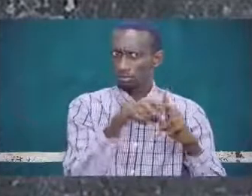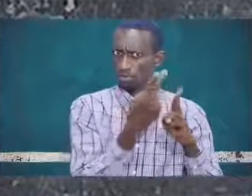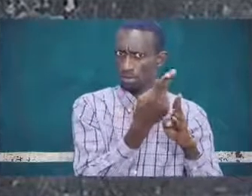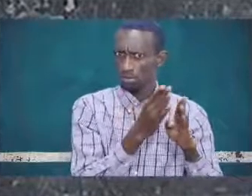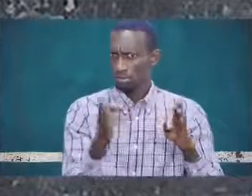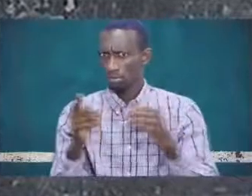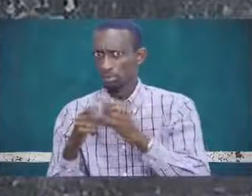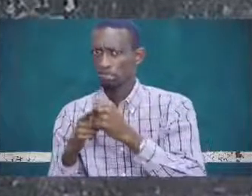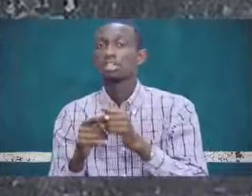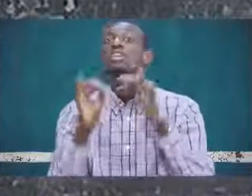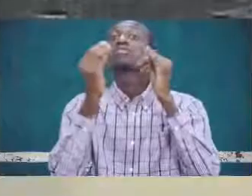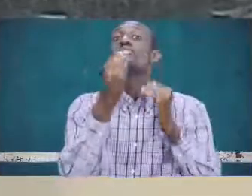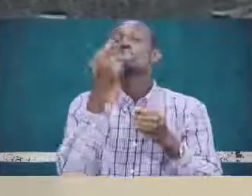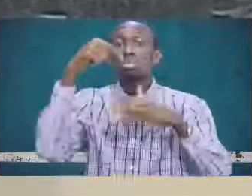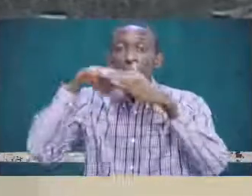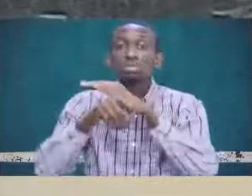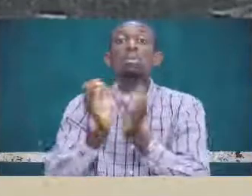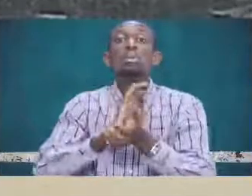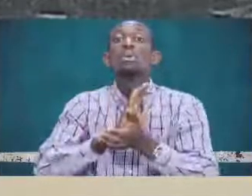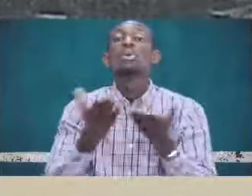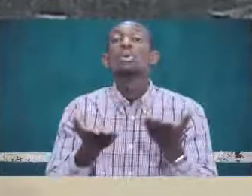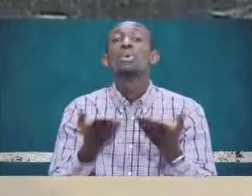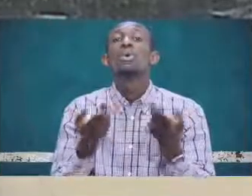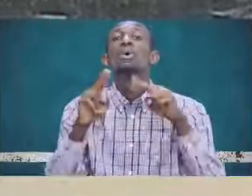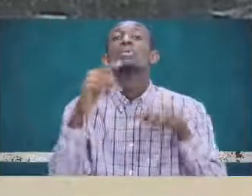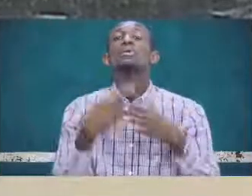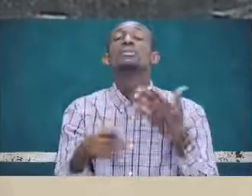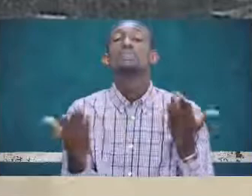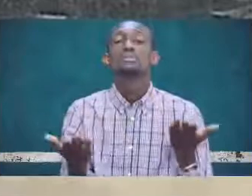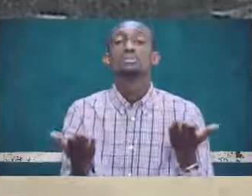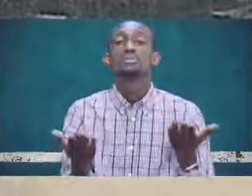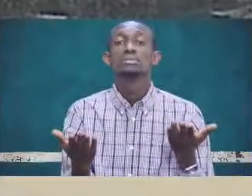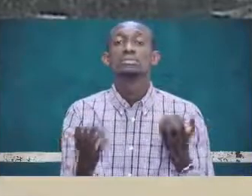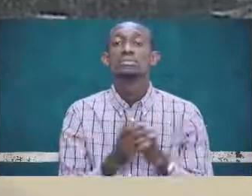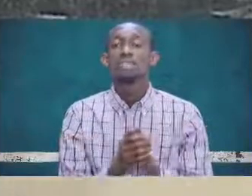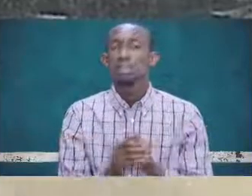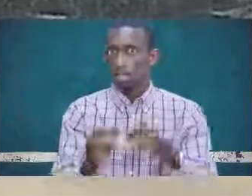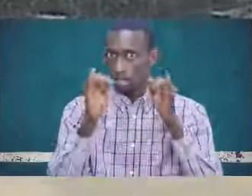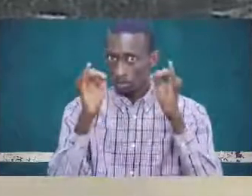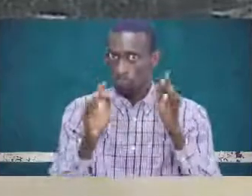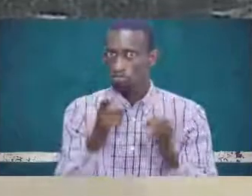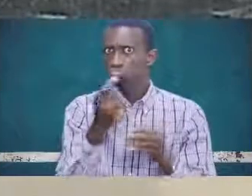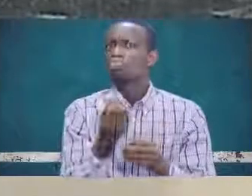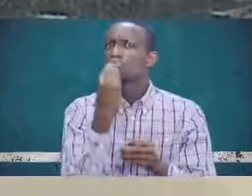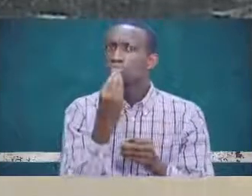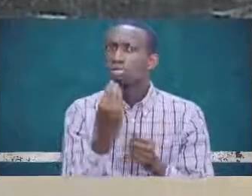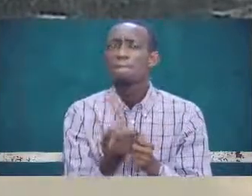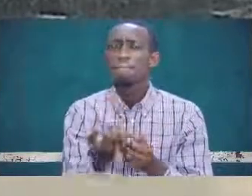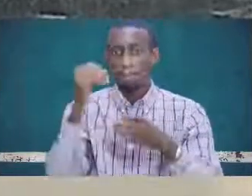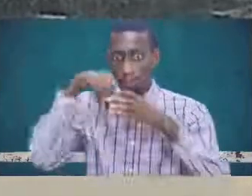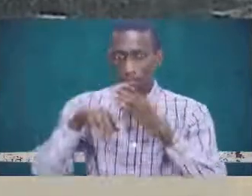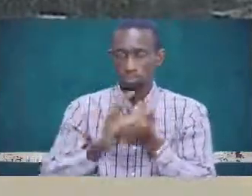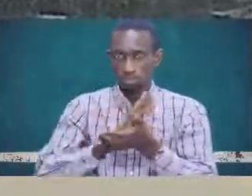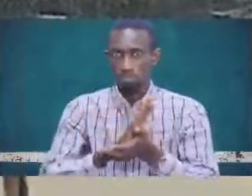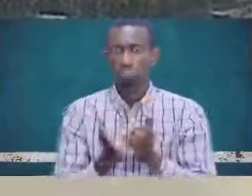when the food reaches into the stomach, the walls begins to a wave-like contraction, which is similar to what